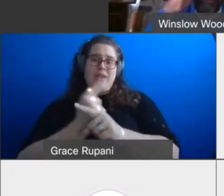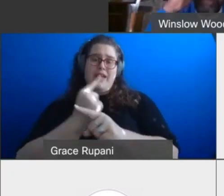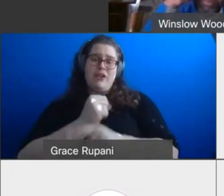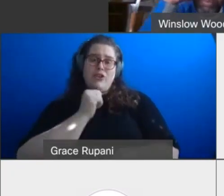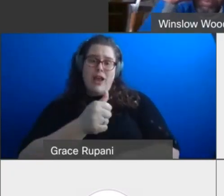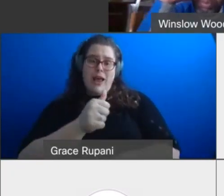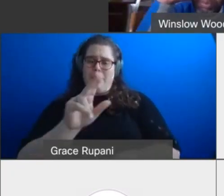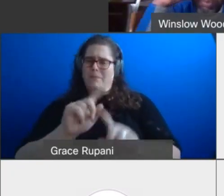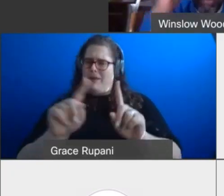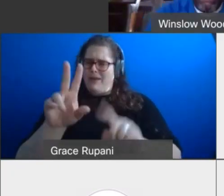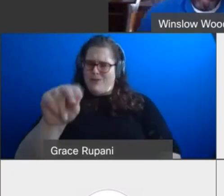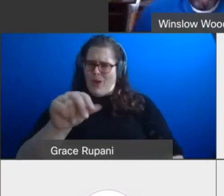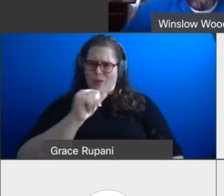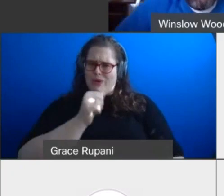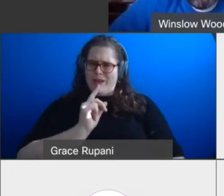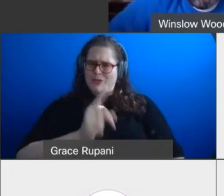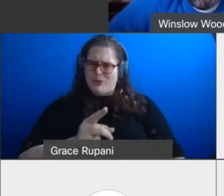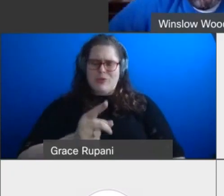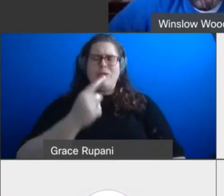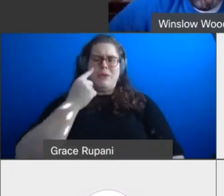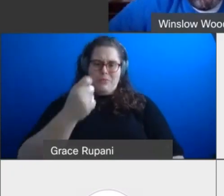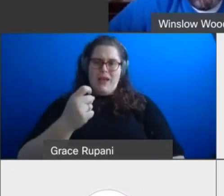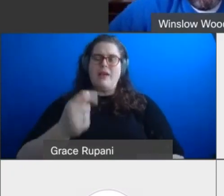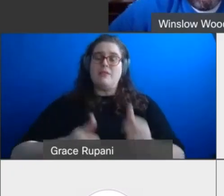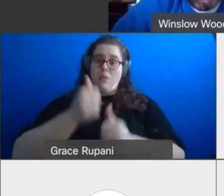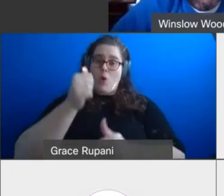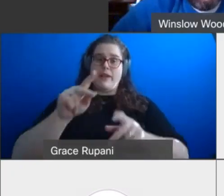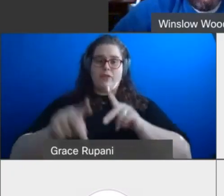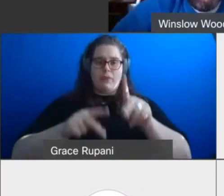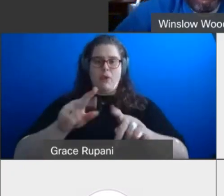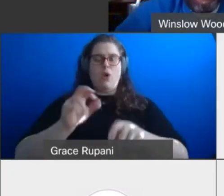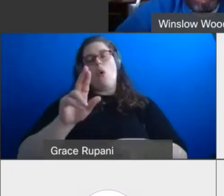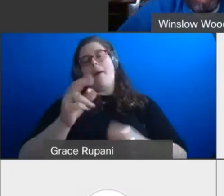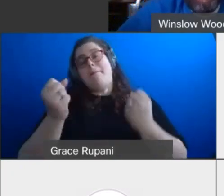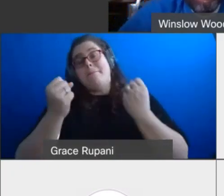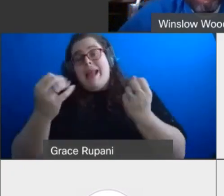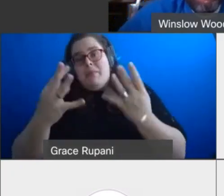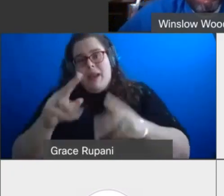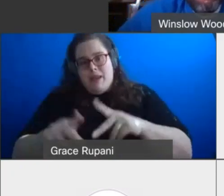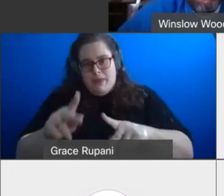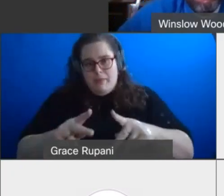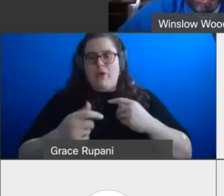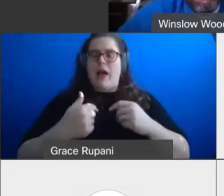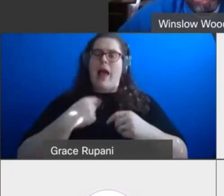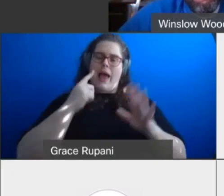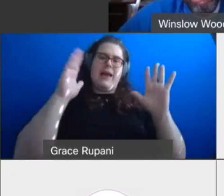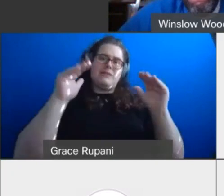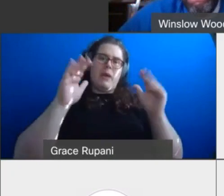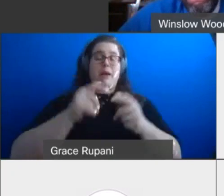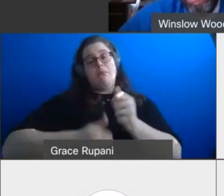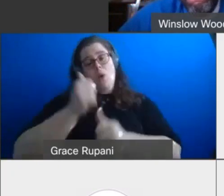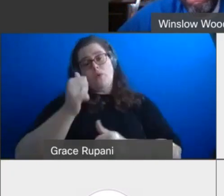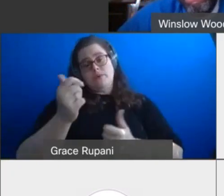not true, because it is accurate that most of the people, or many people, I expect probably it may be most in terms